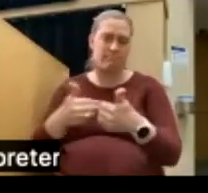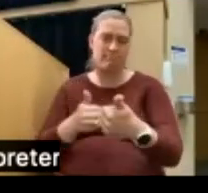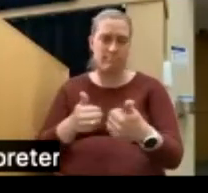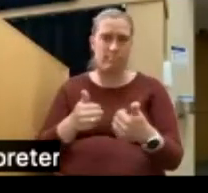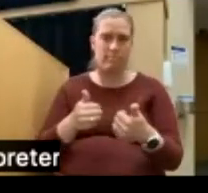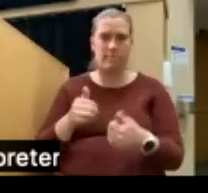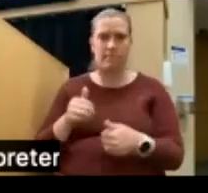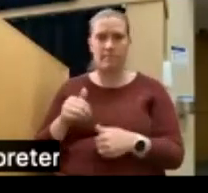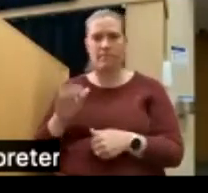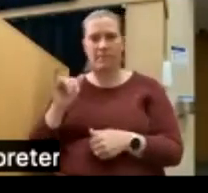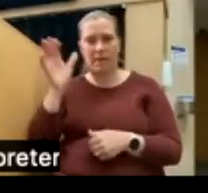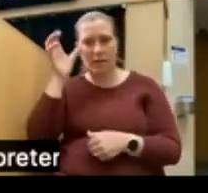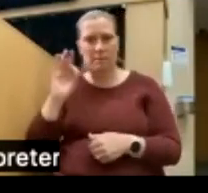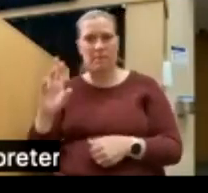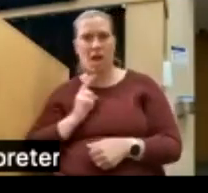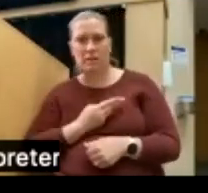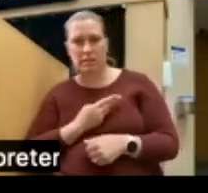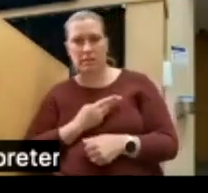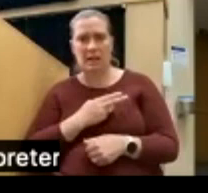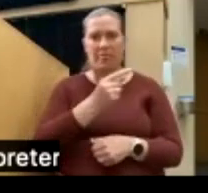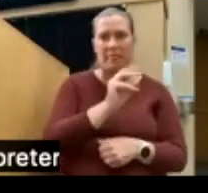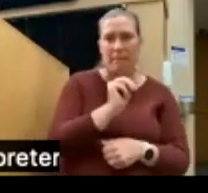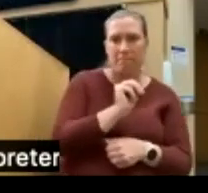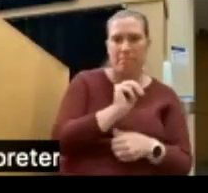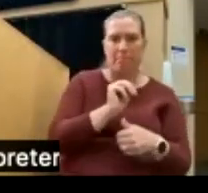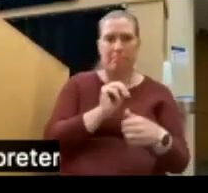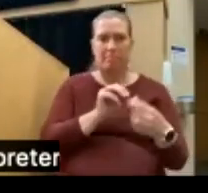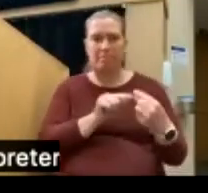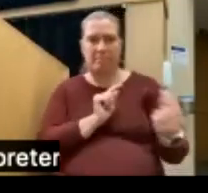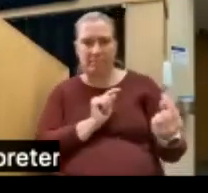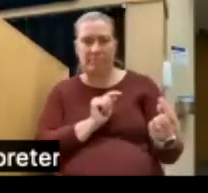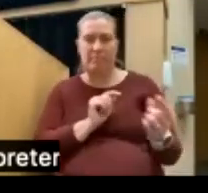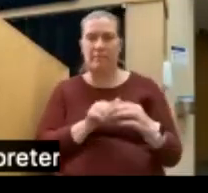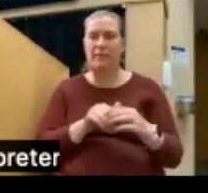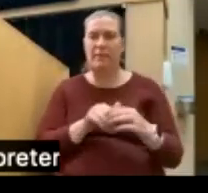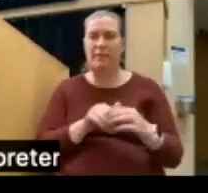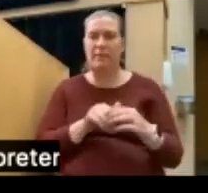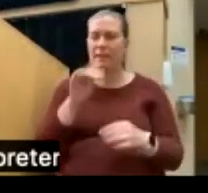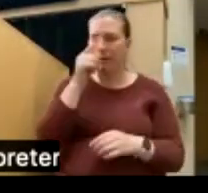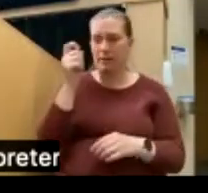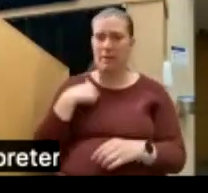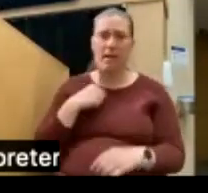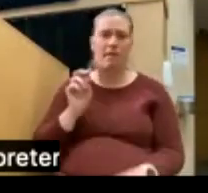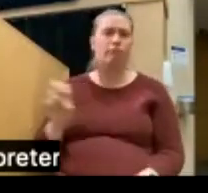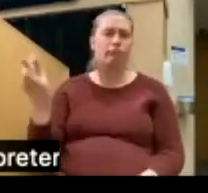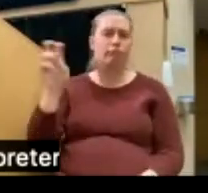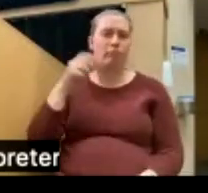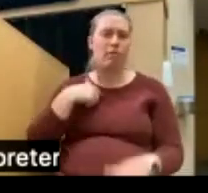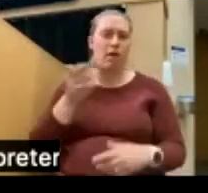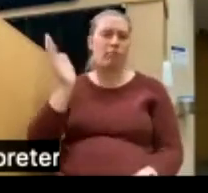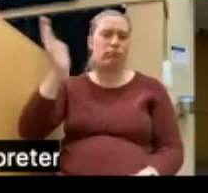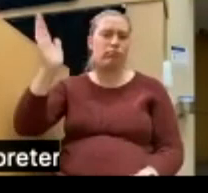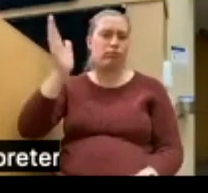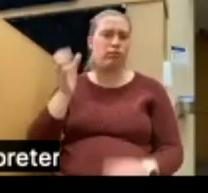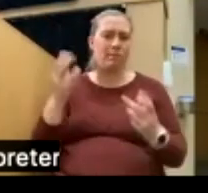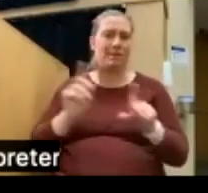us versus them. And sort of, I think this is, I have to say, it's so funny because I go around and I talk to all these different groups